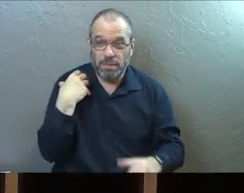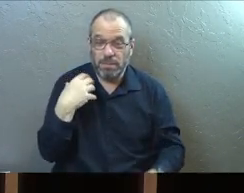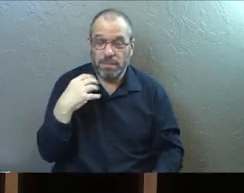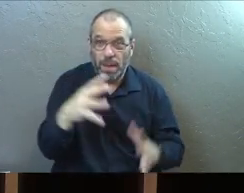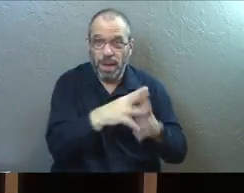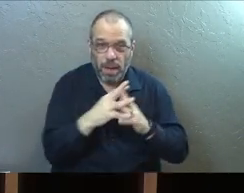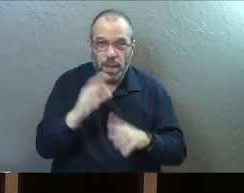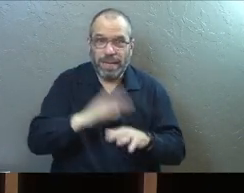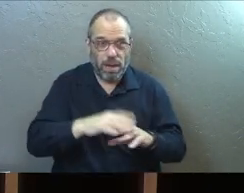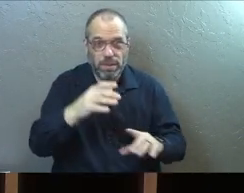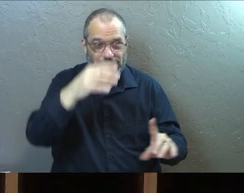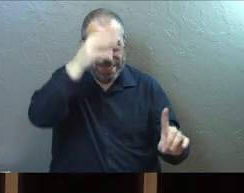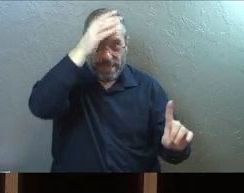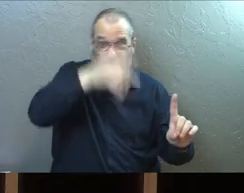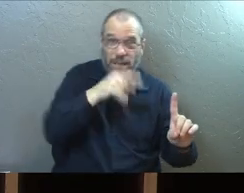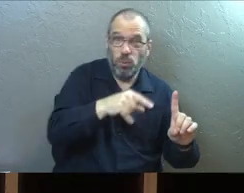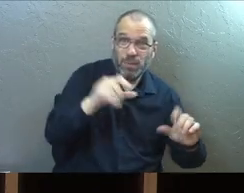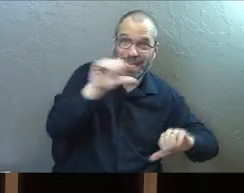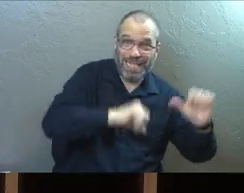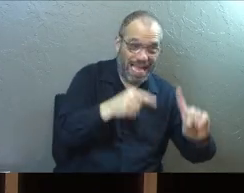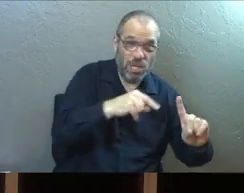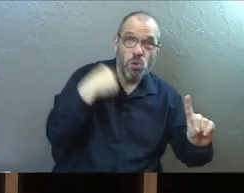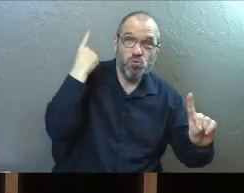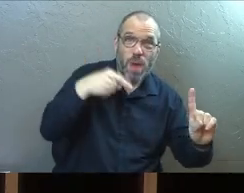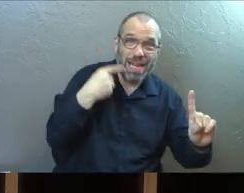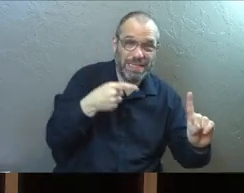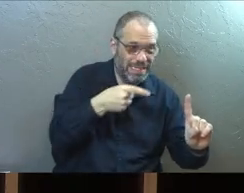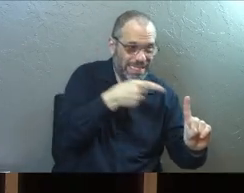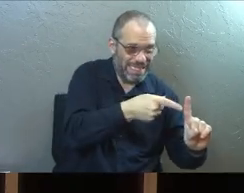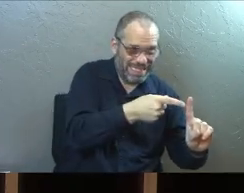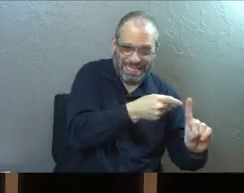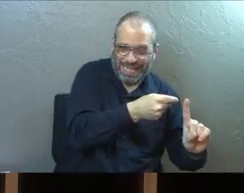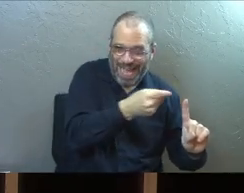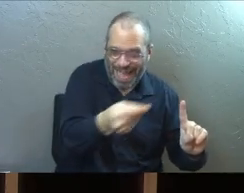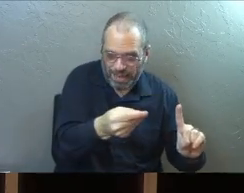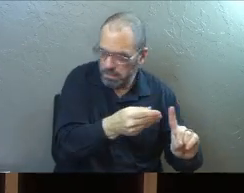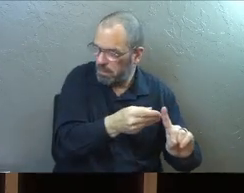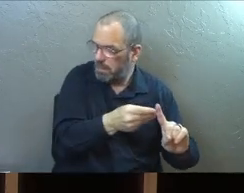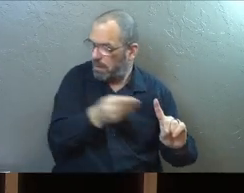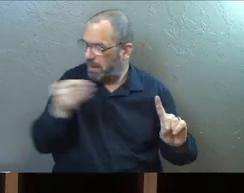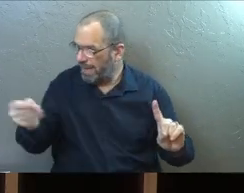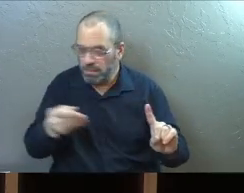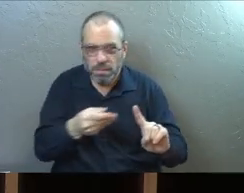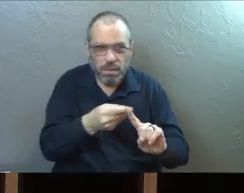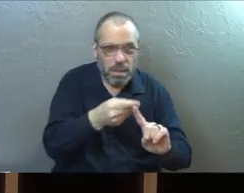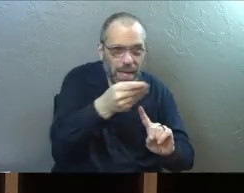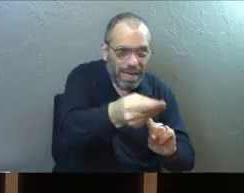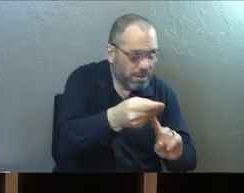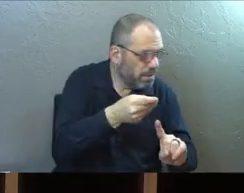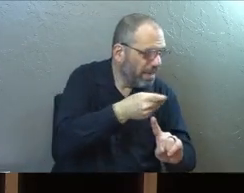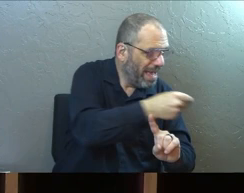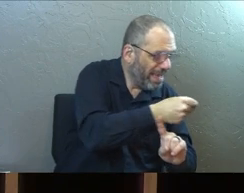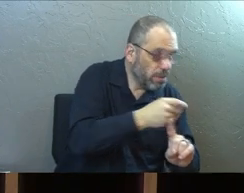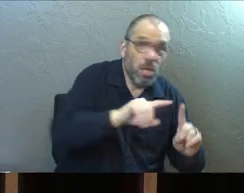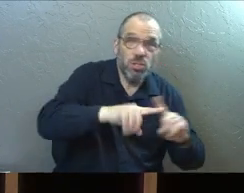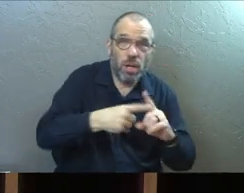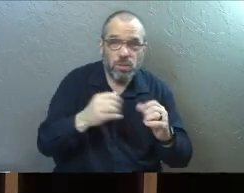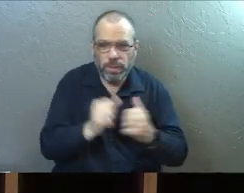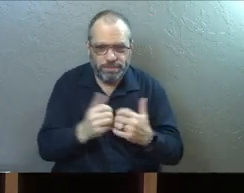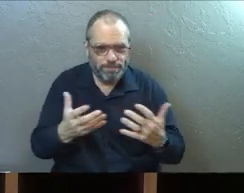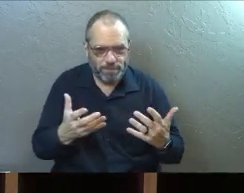glasses, the crazy scientist involved isn't sure who he wants to give the serum to. And he starts